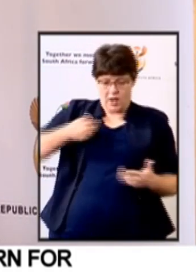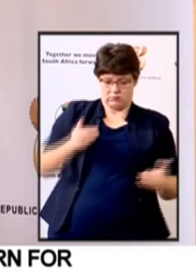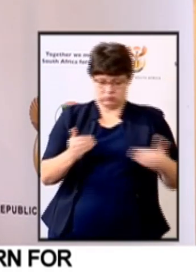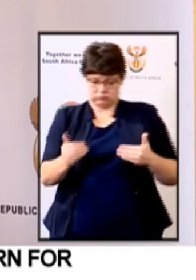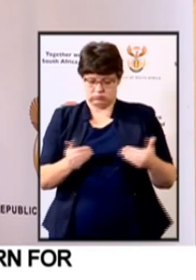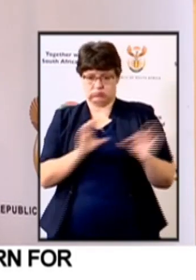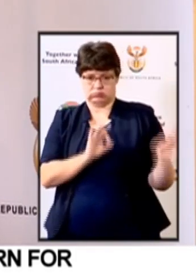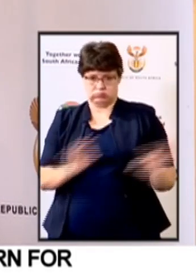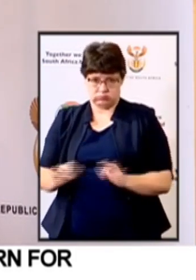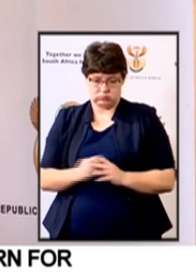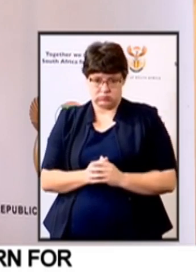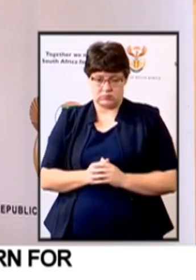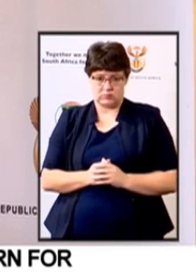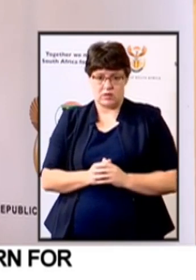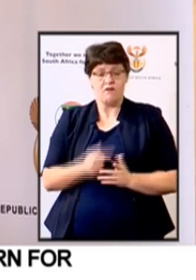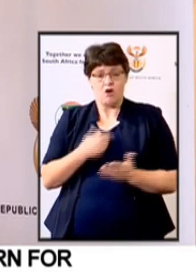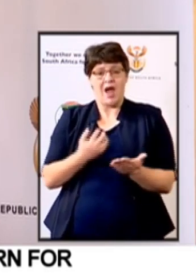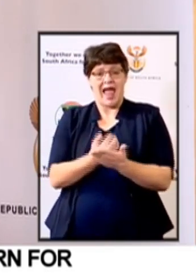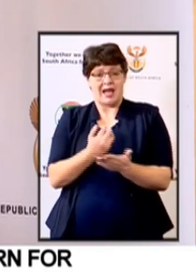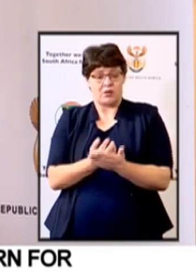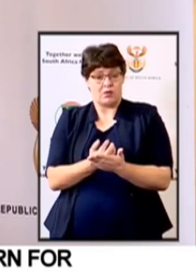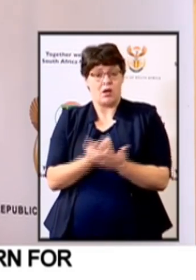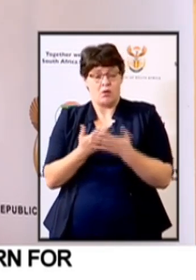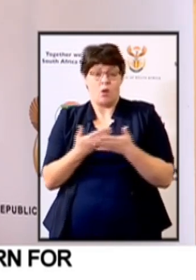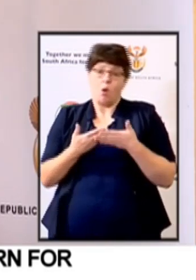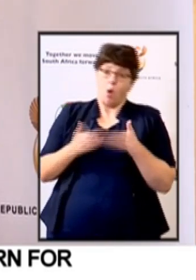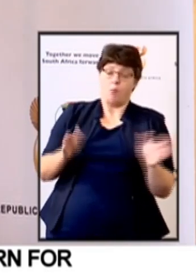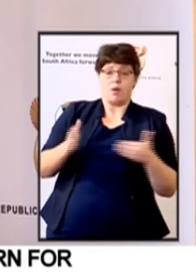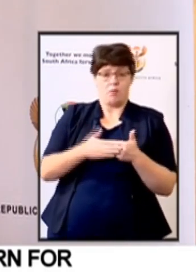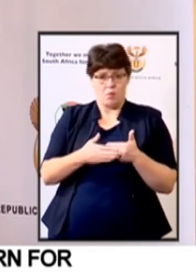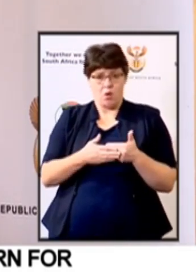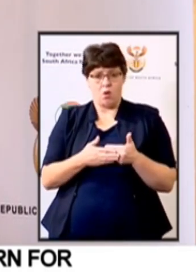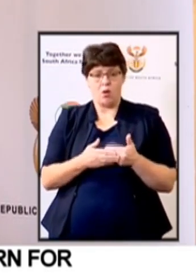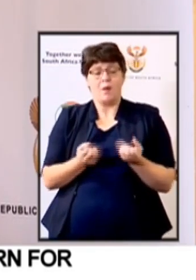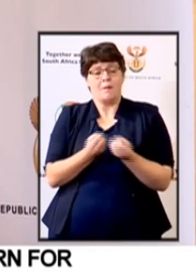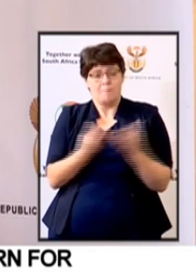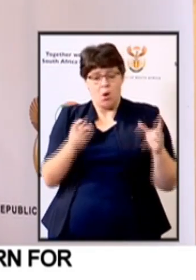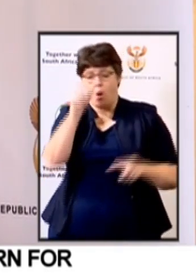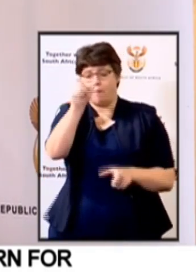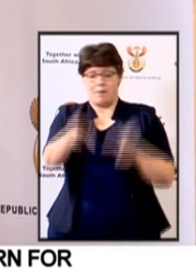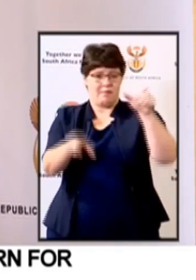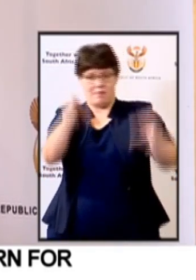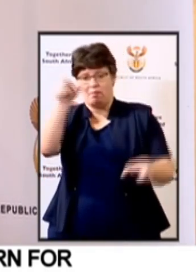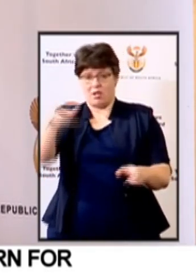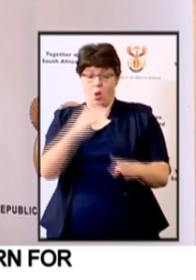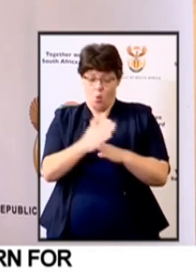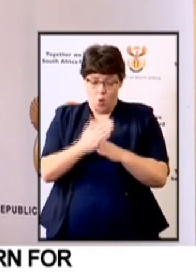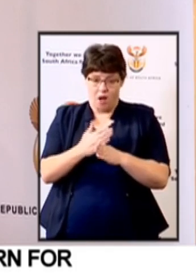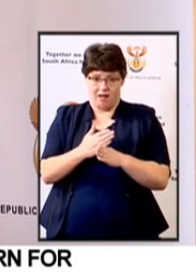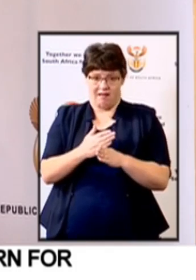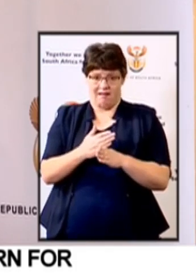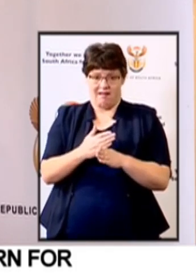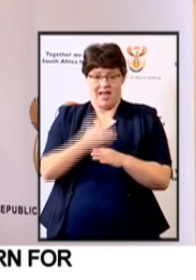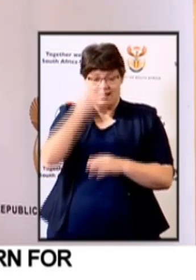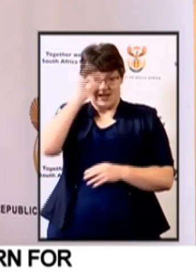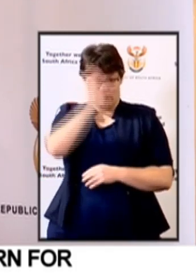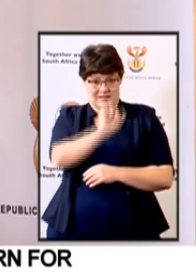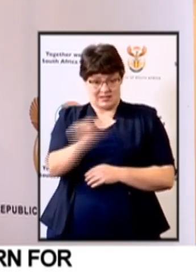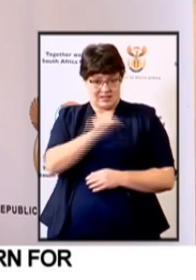of the economy, there will be a need for more public servants to return to the workplace to